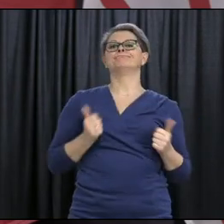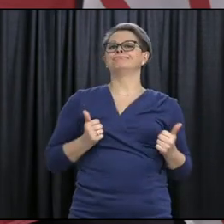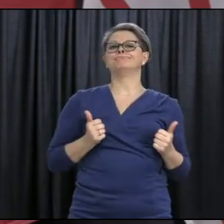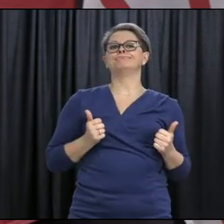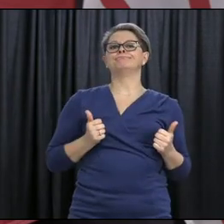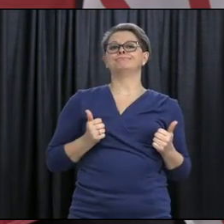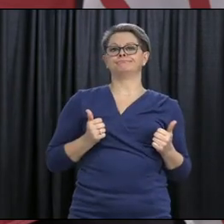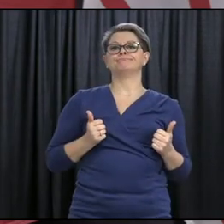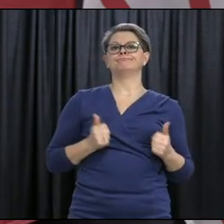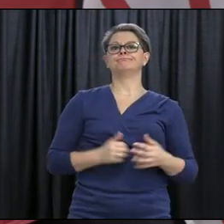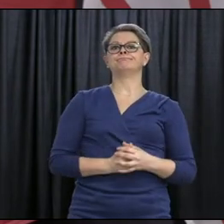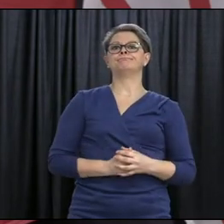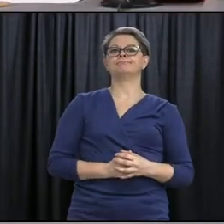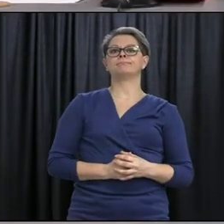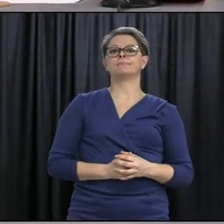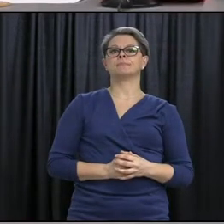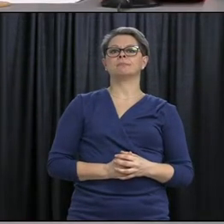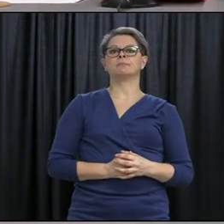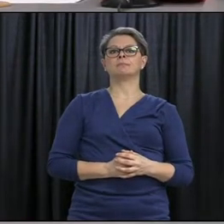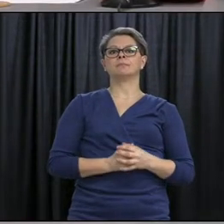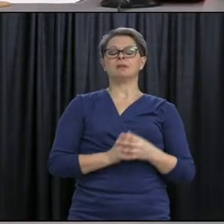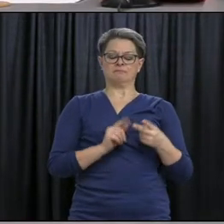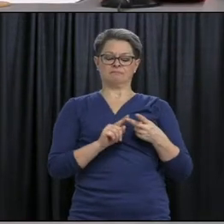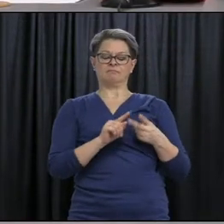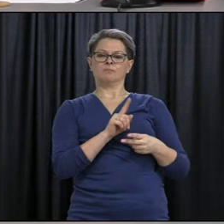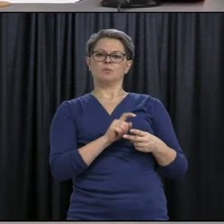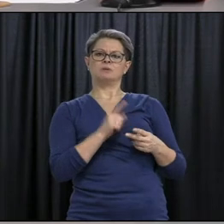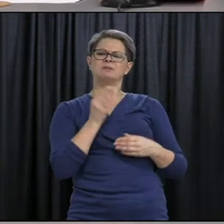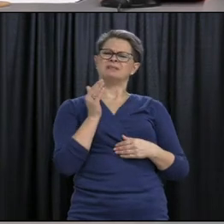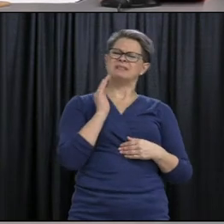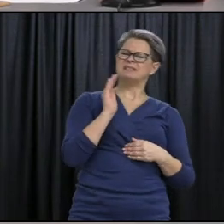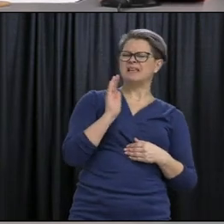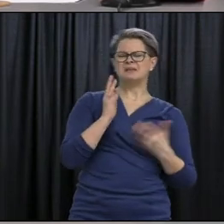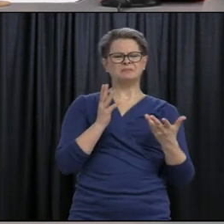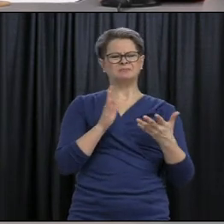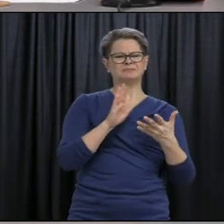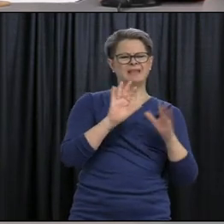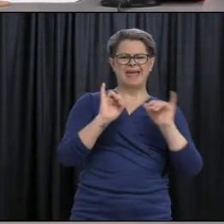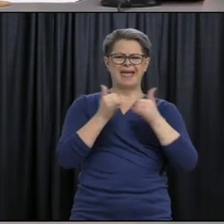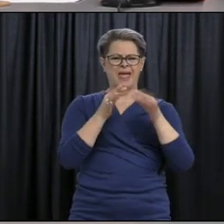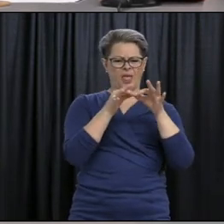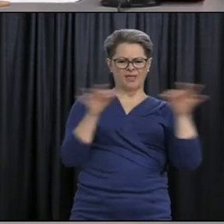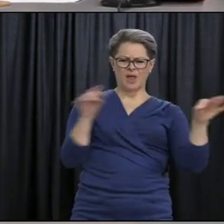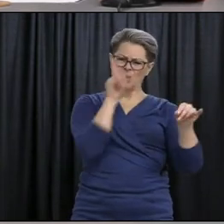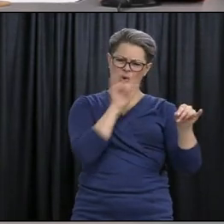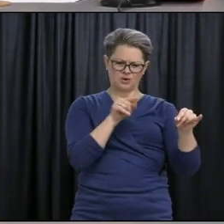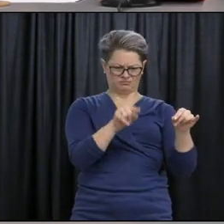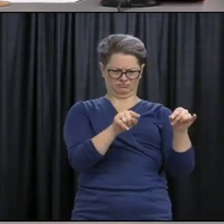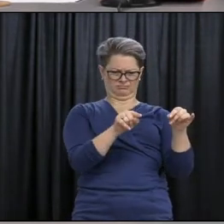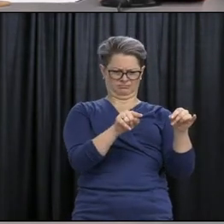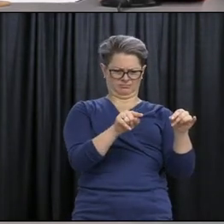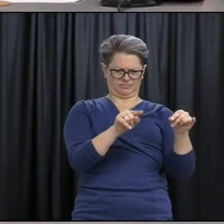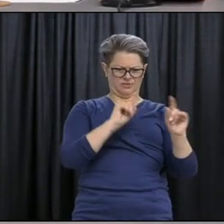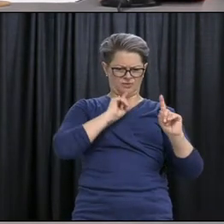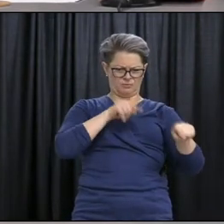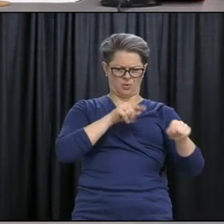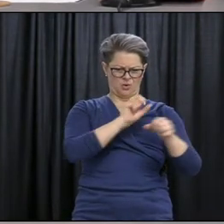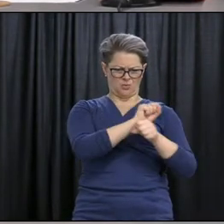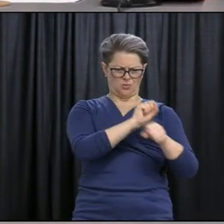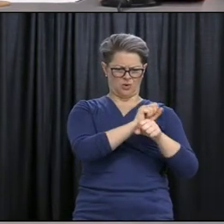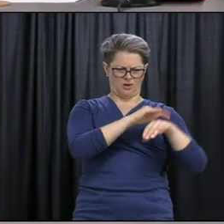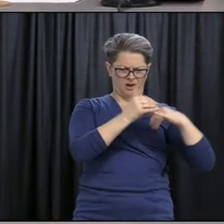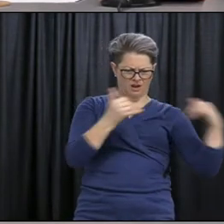work. It seems that it might be in the semantics in the wording, though, because report to work could be reporting to work online, could it